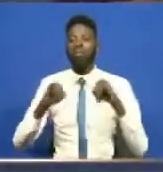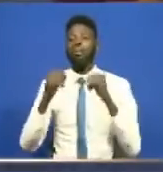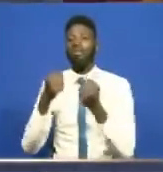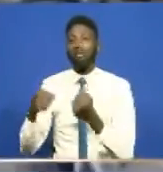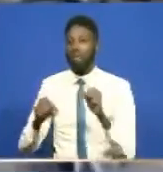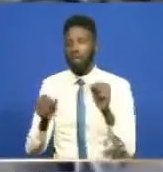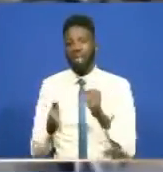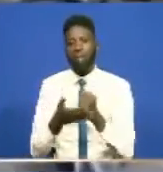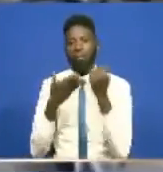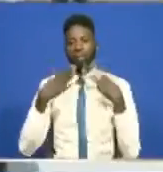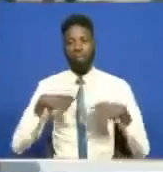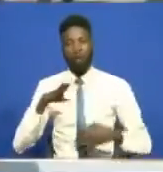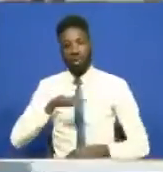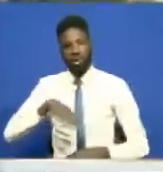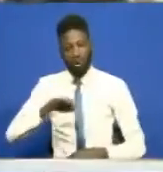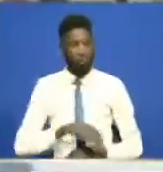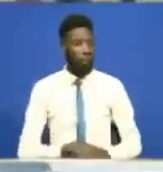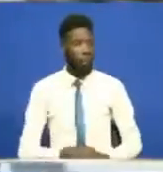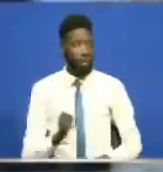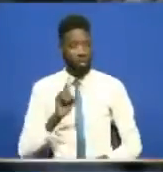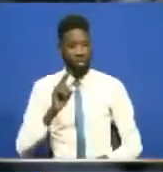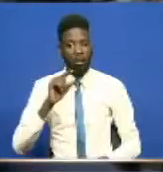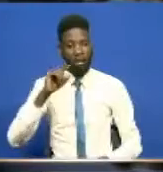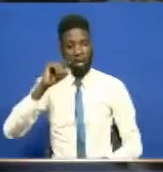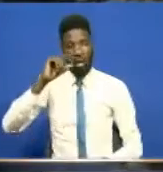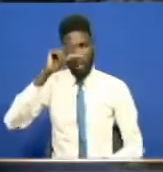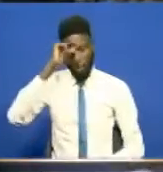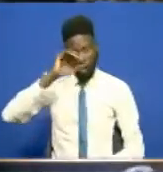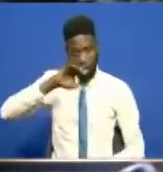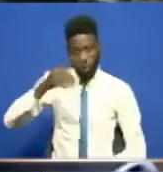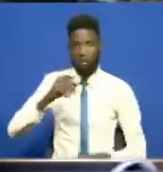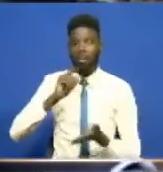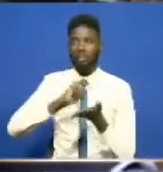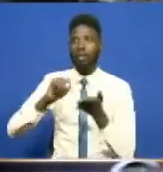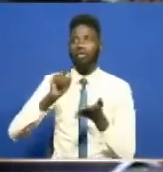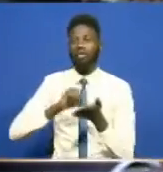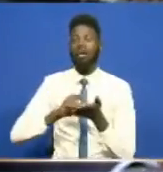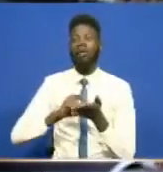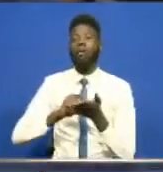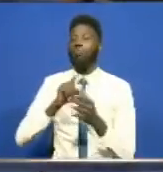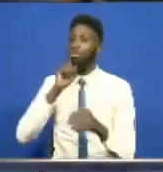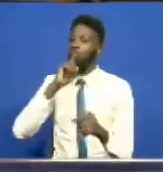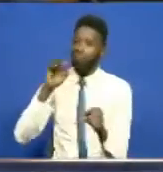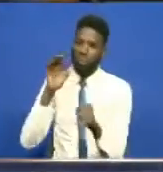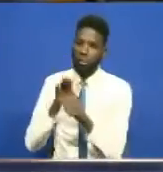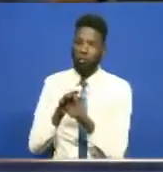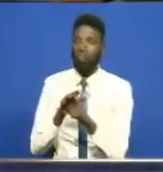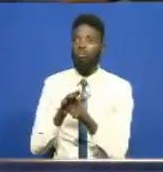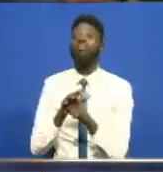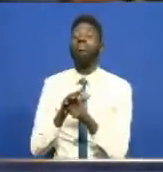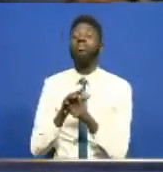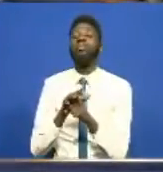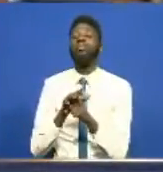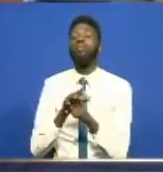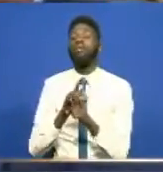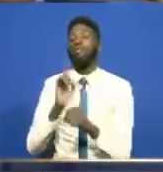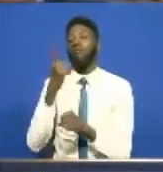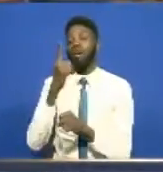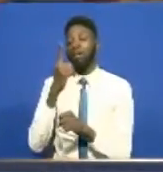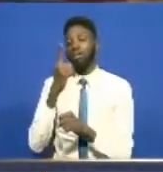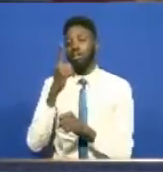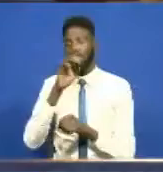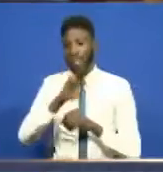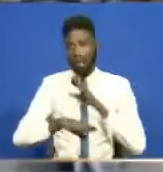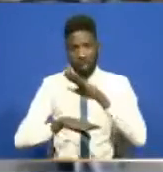Nairobi County Secretary Dr. Jairus Musumba assured the envoy of commitment to ensure the first phase of the plan is